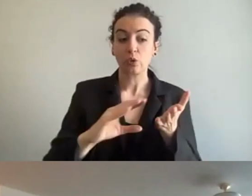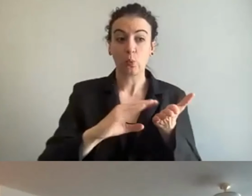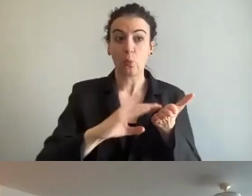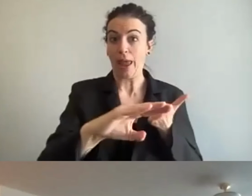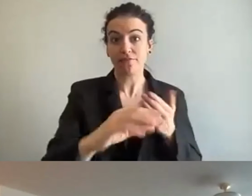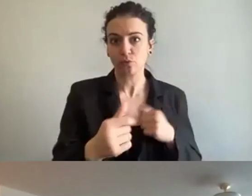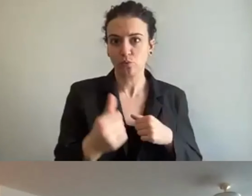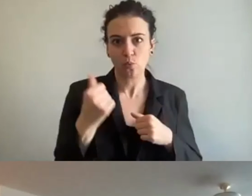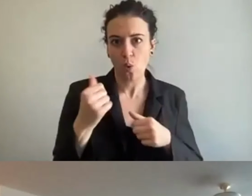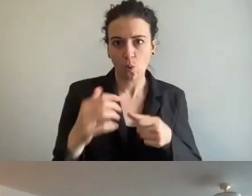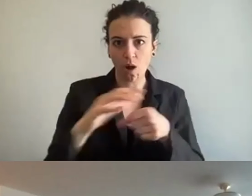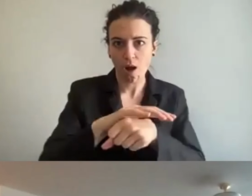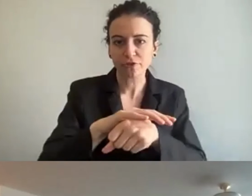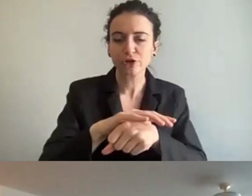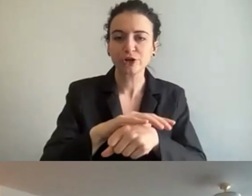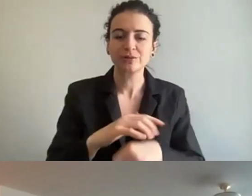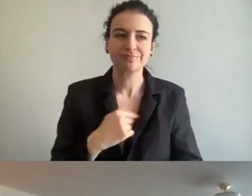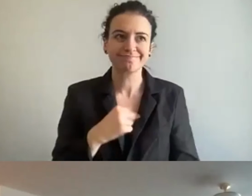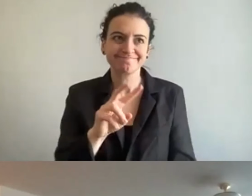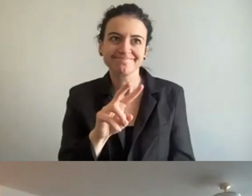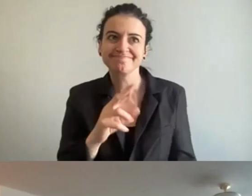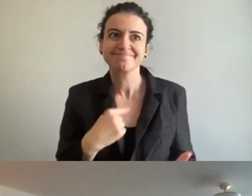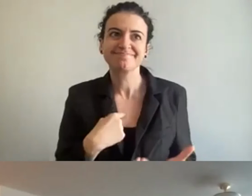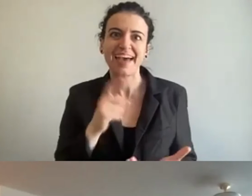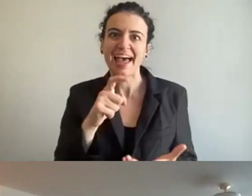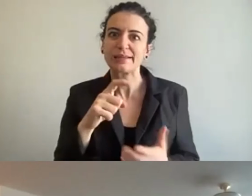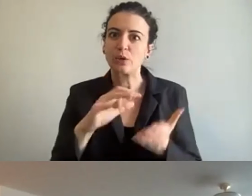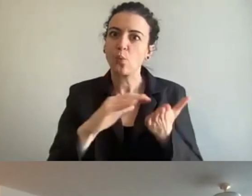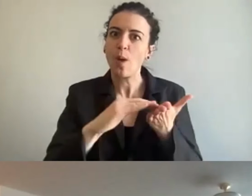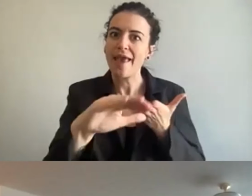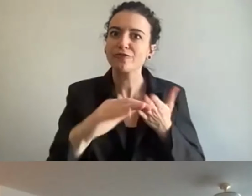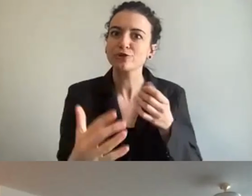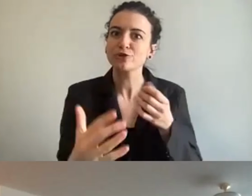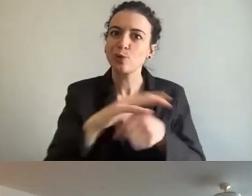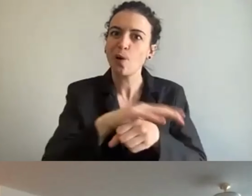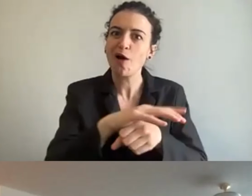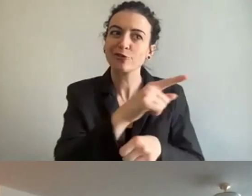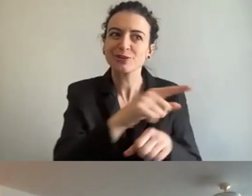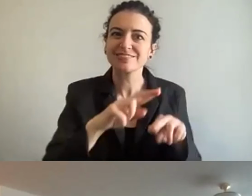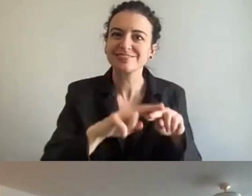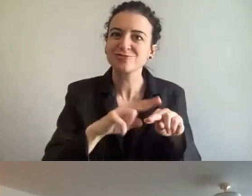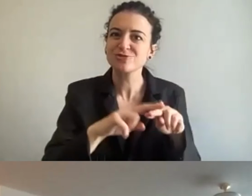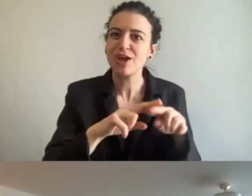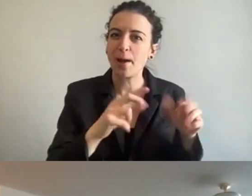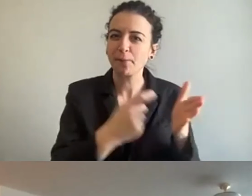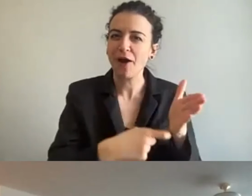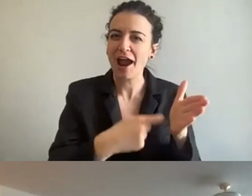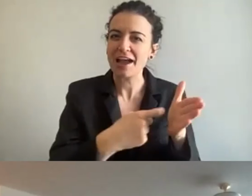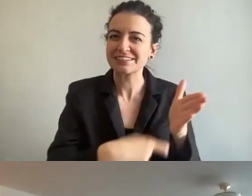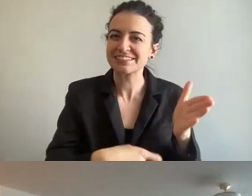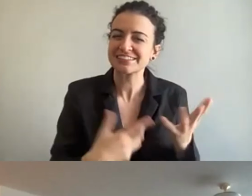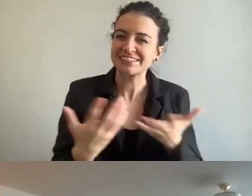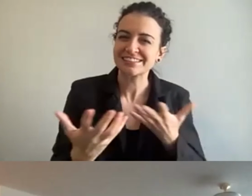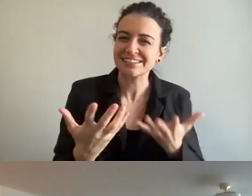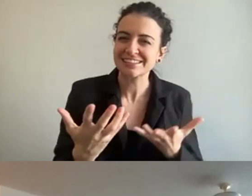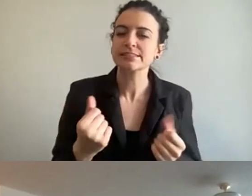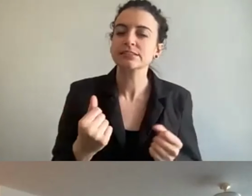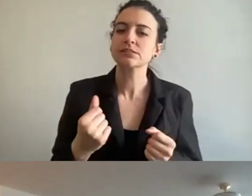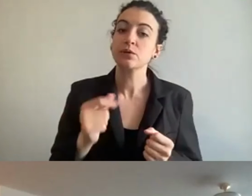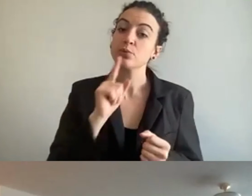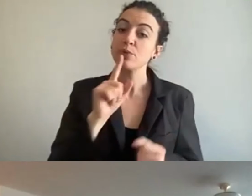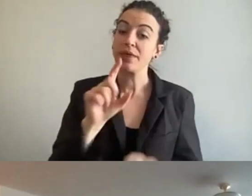not medical. So I need a waiver to pay for it. And I don't know, I guess just to educate the SSAs and the people